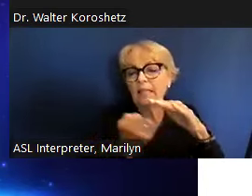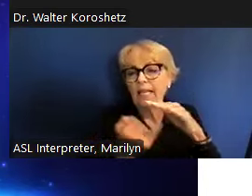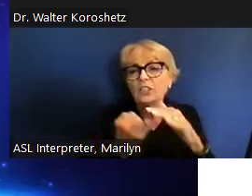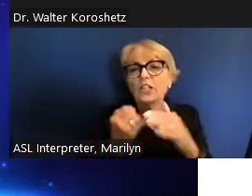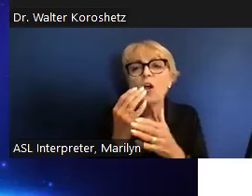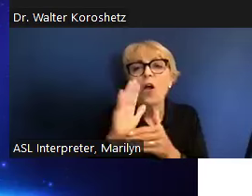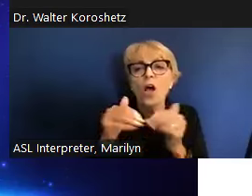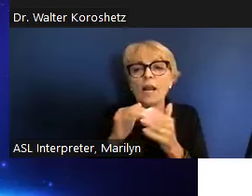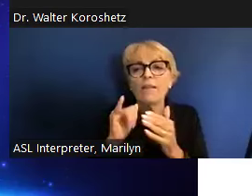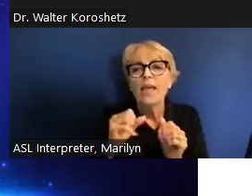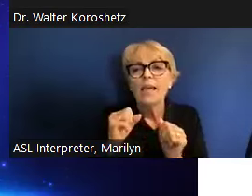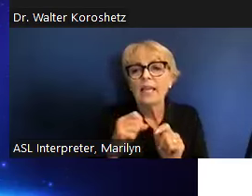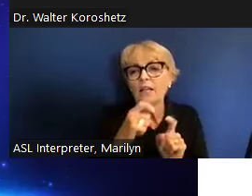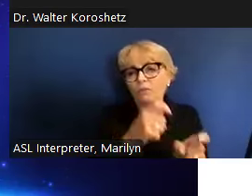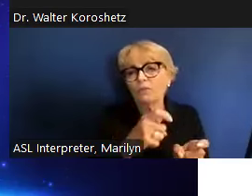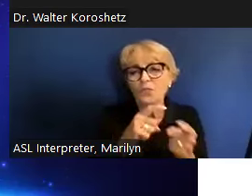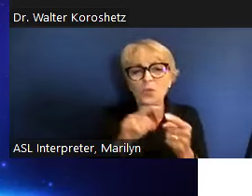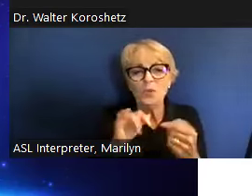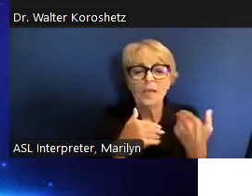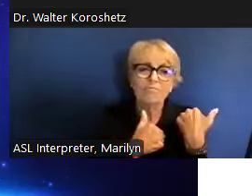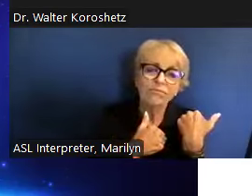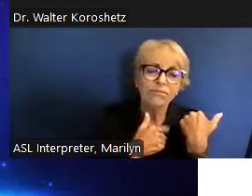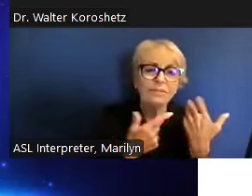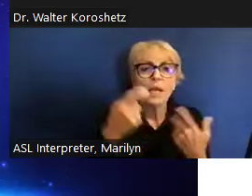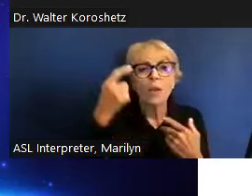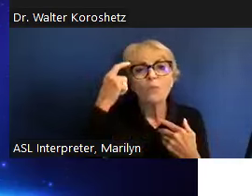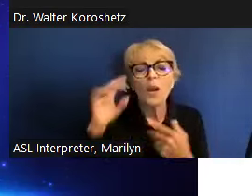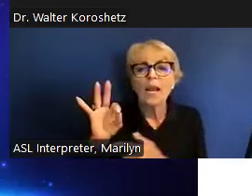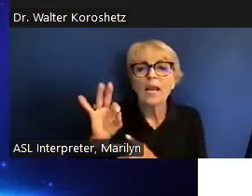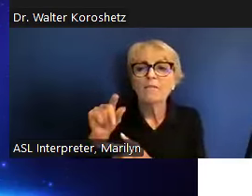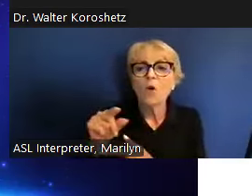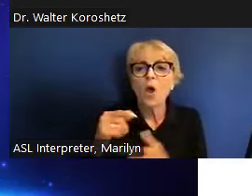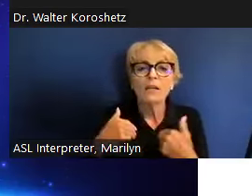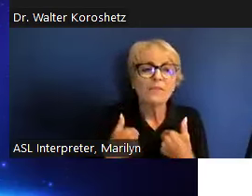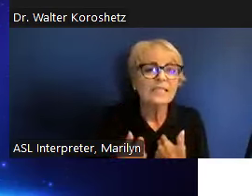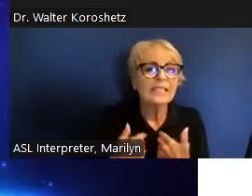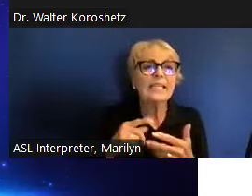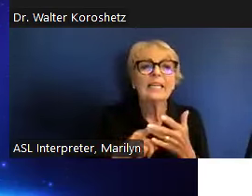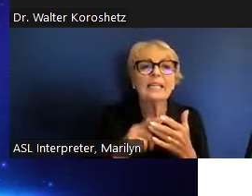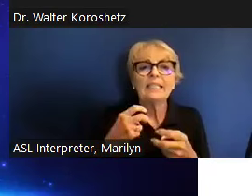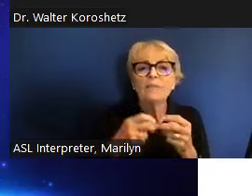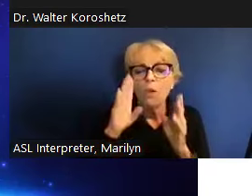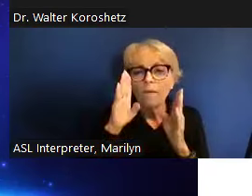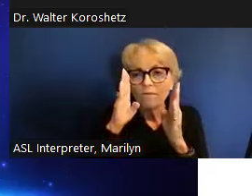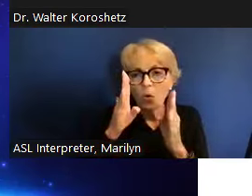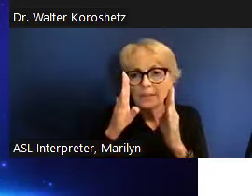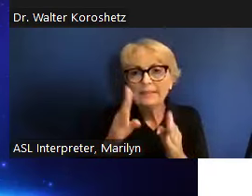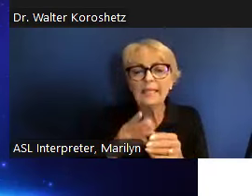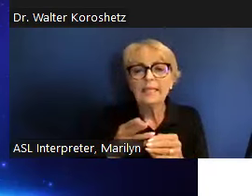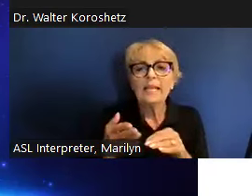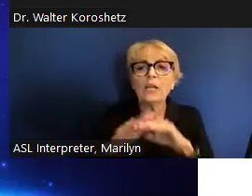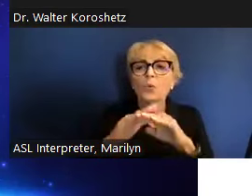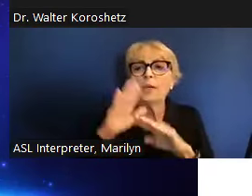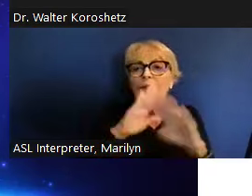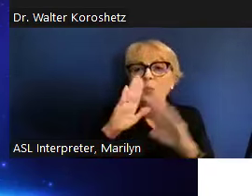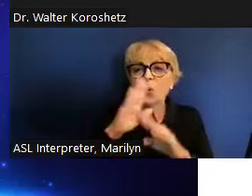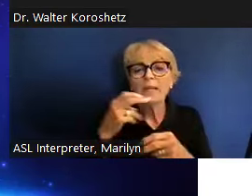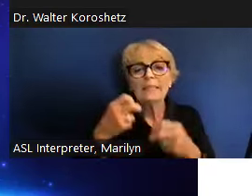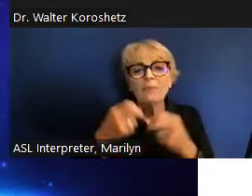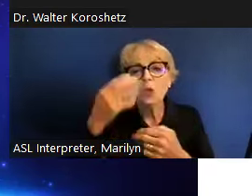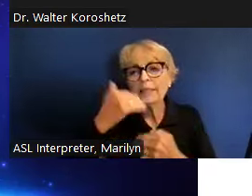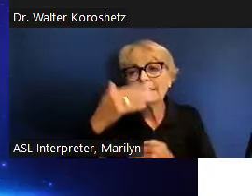that, symptom burden, brain fog, fatigue, where we notice difficulty focusing, increased worry, difficulty sleeping. And so we